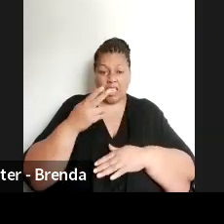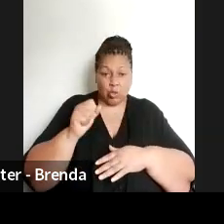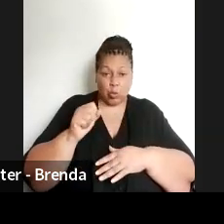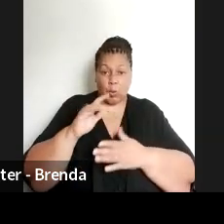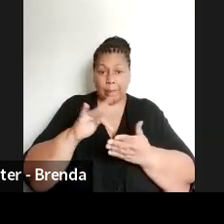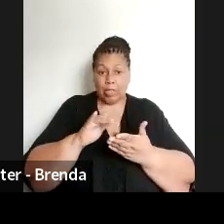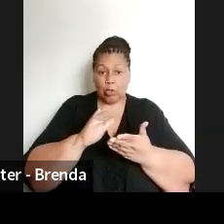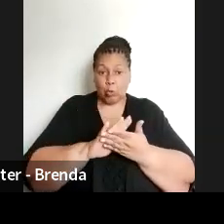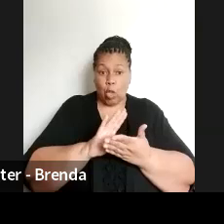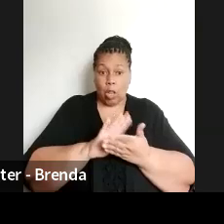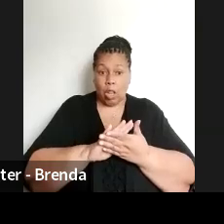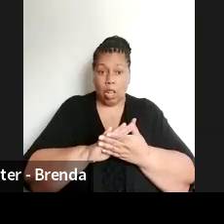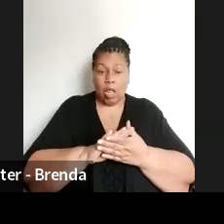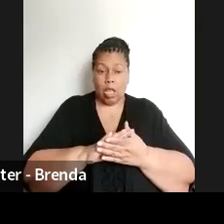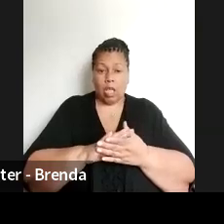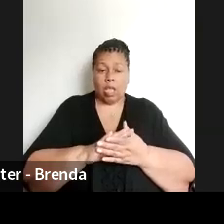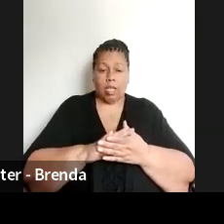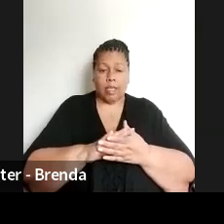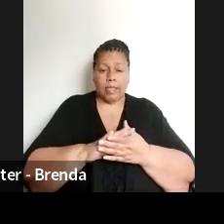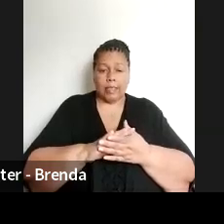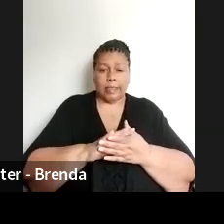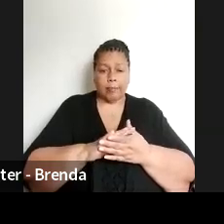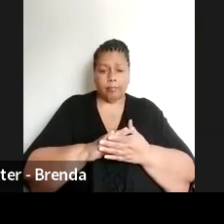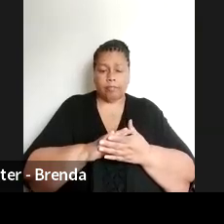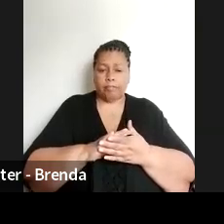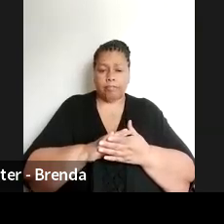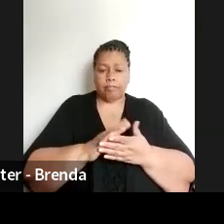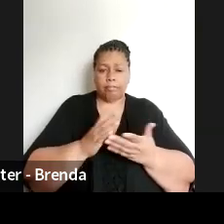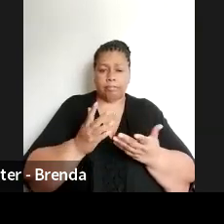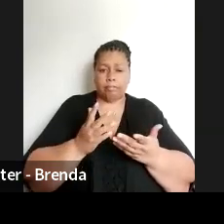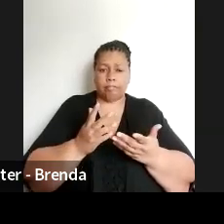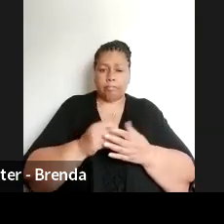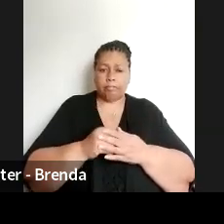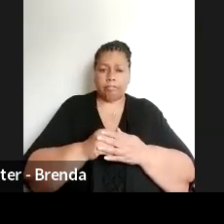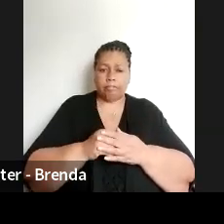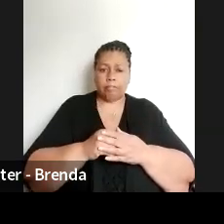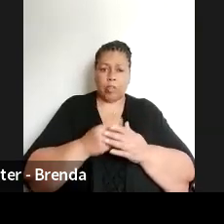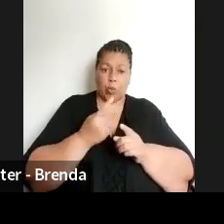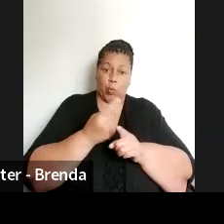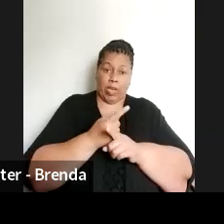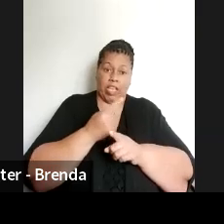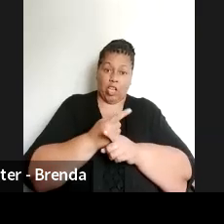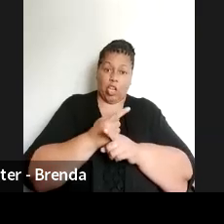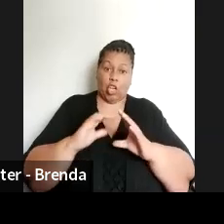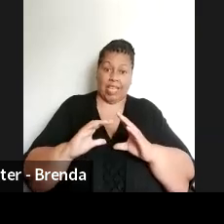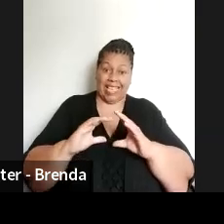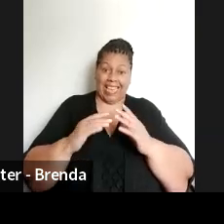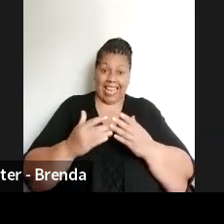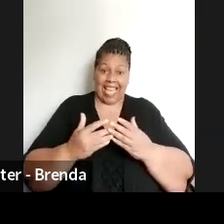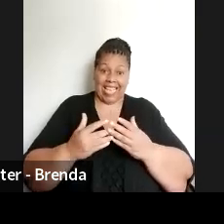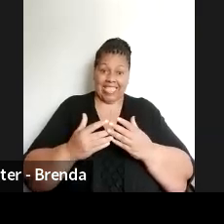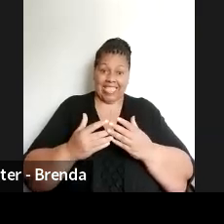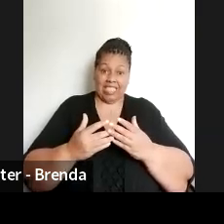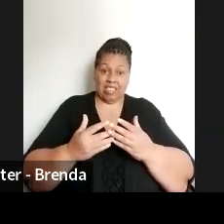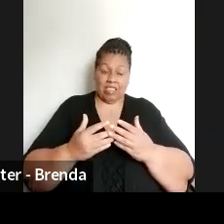like they call a regular class a regular